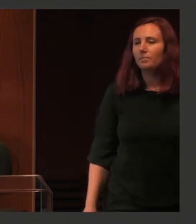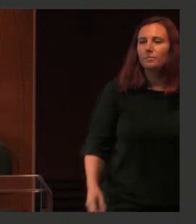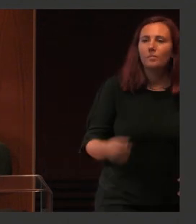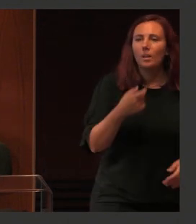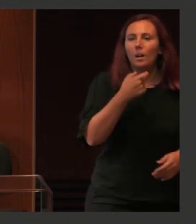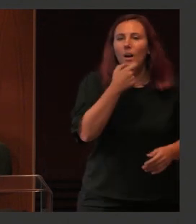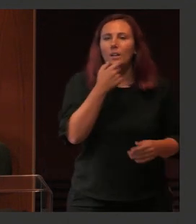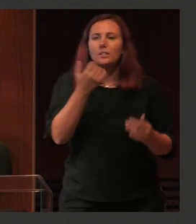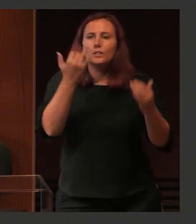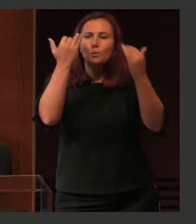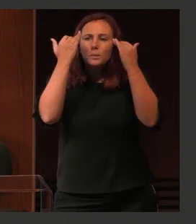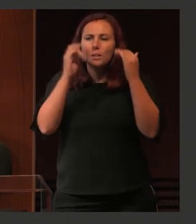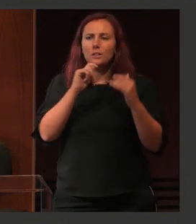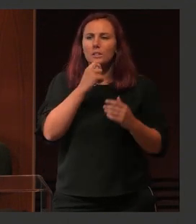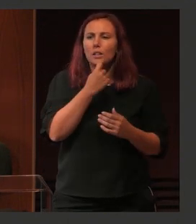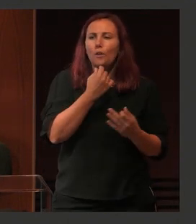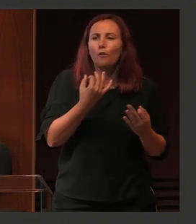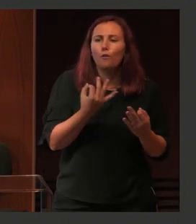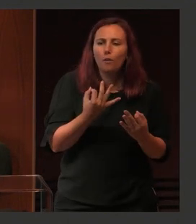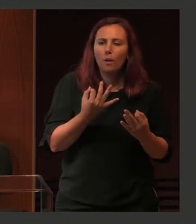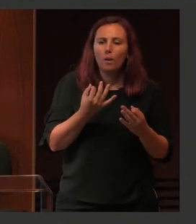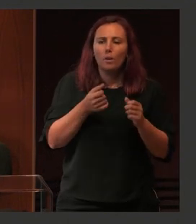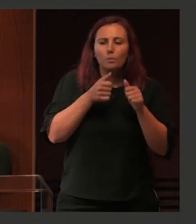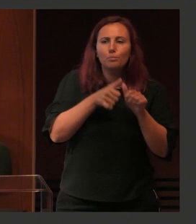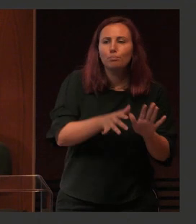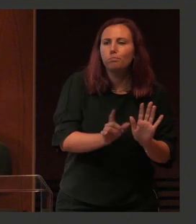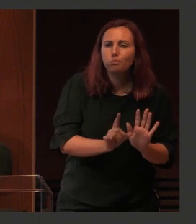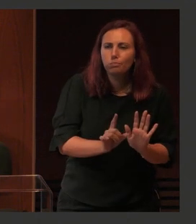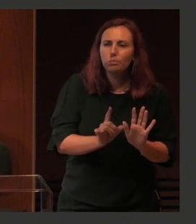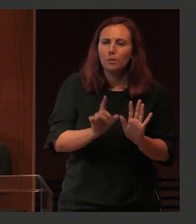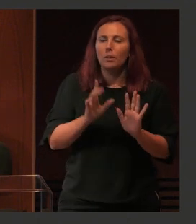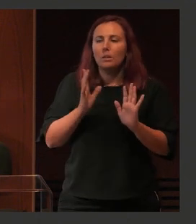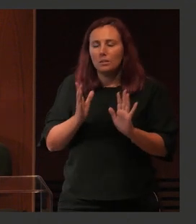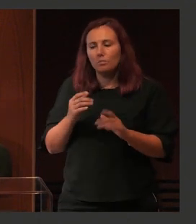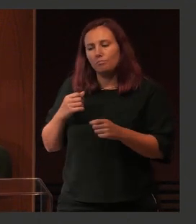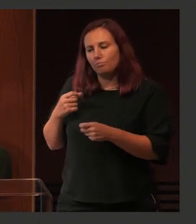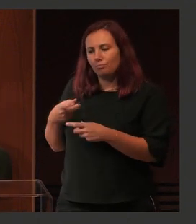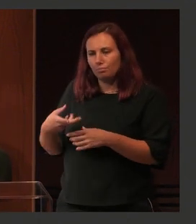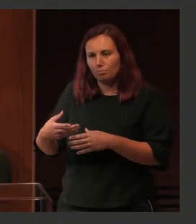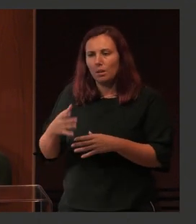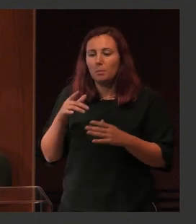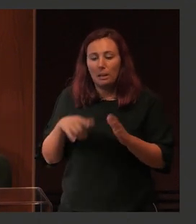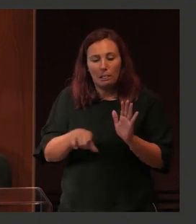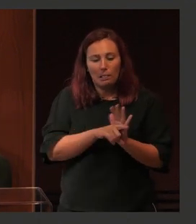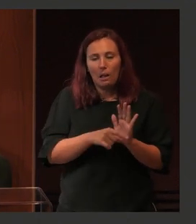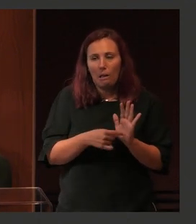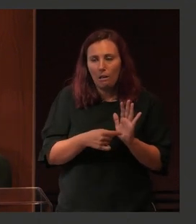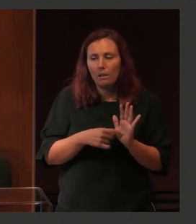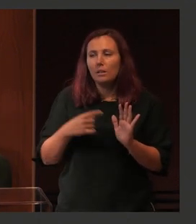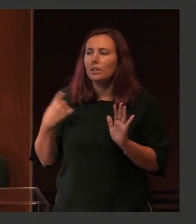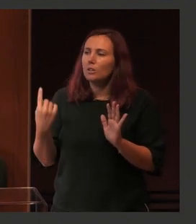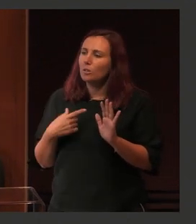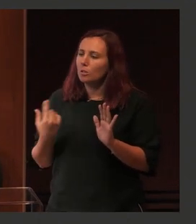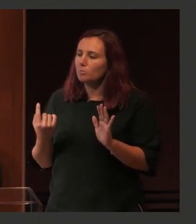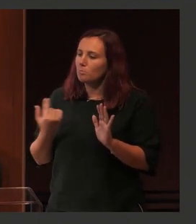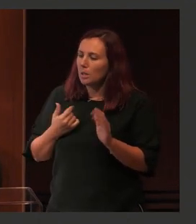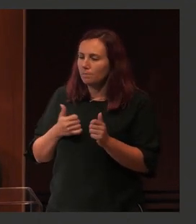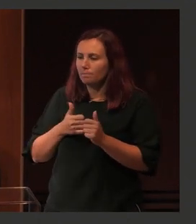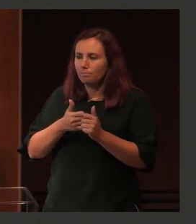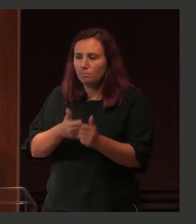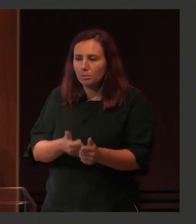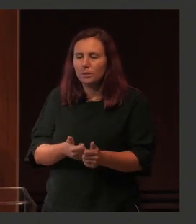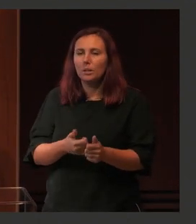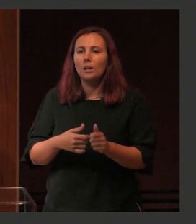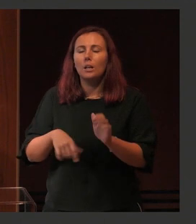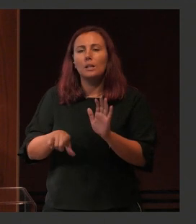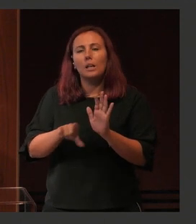be given to the public, and so on. But this is a law, and we should follow the law. And if the law does not say, for